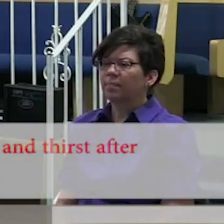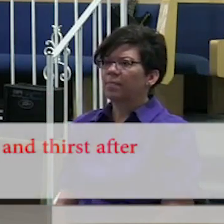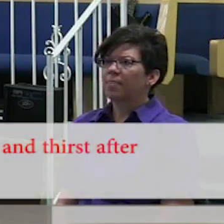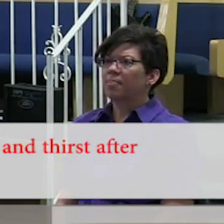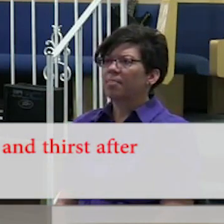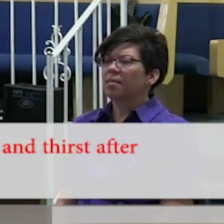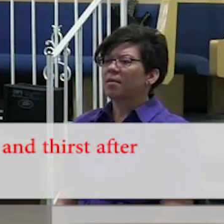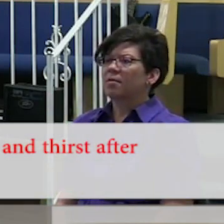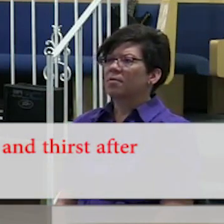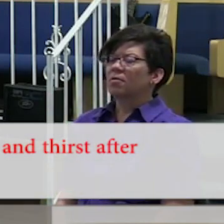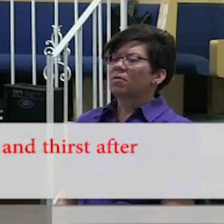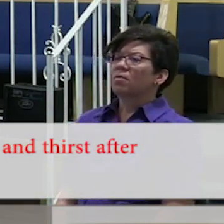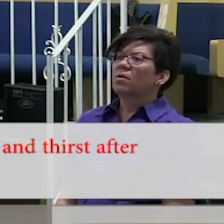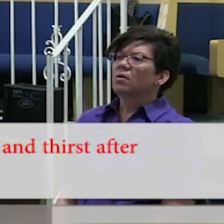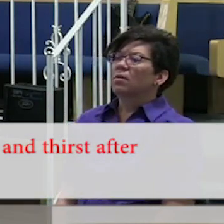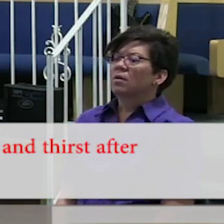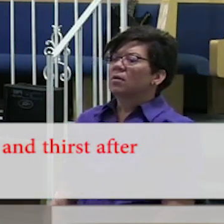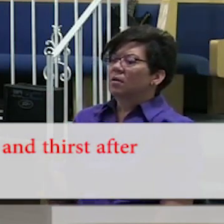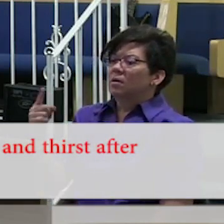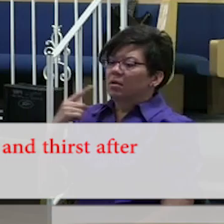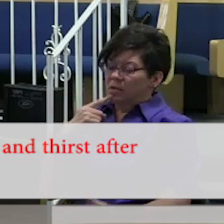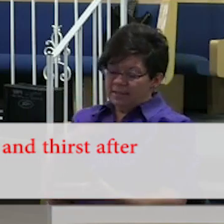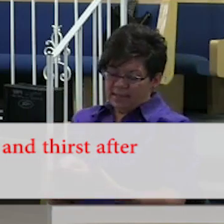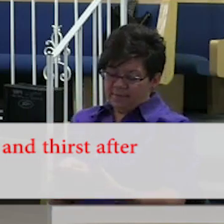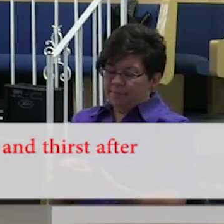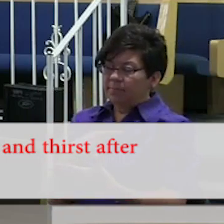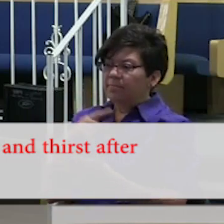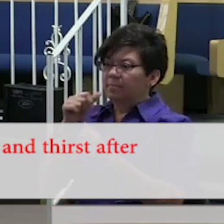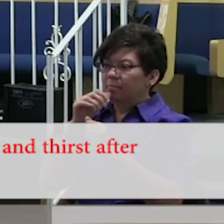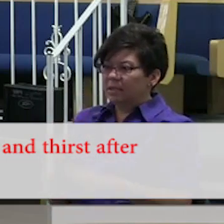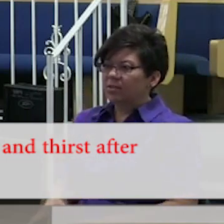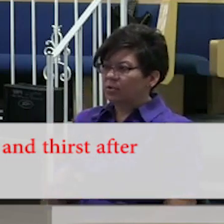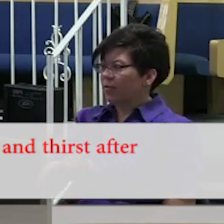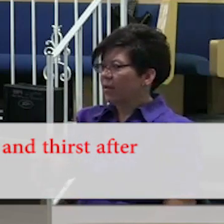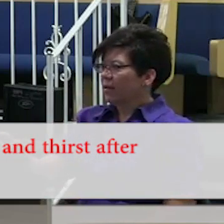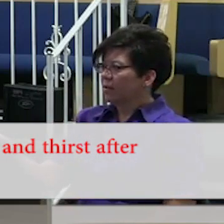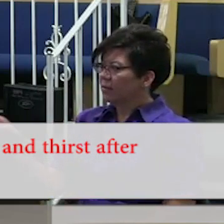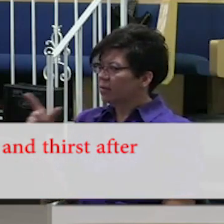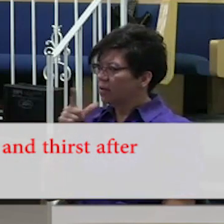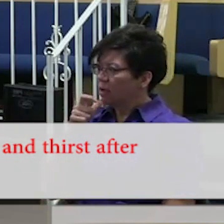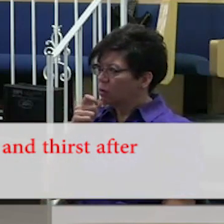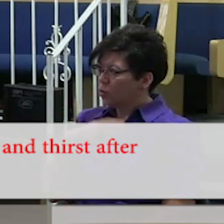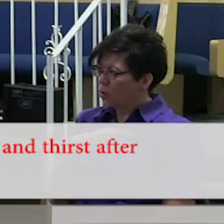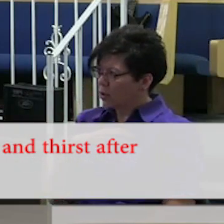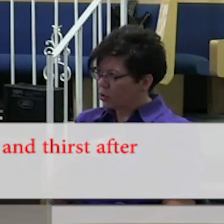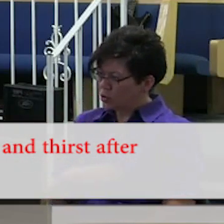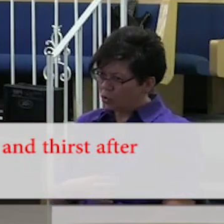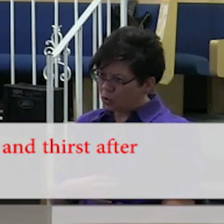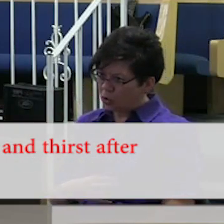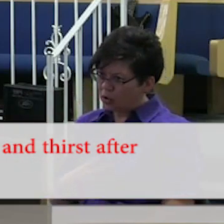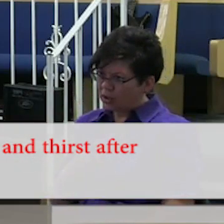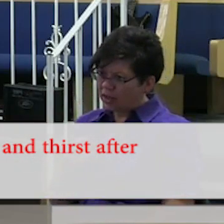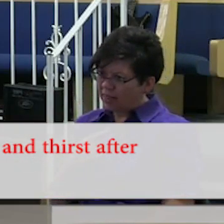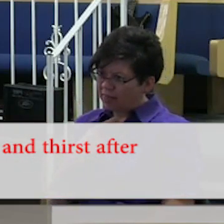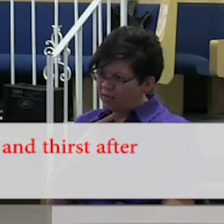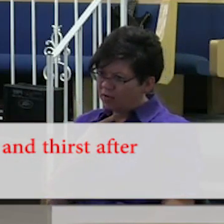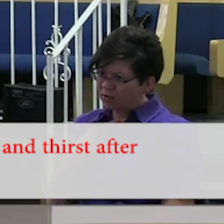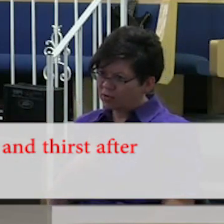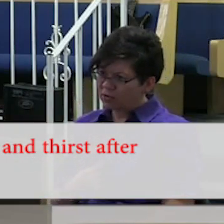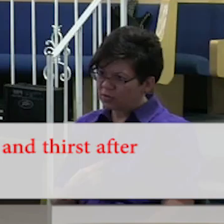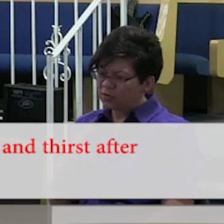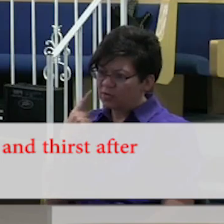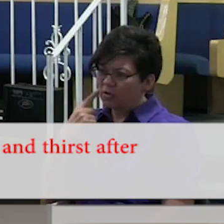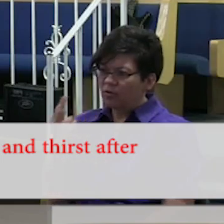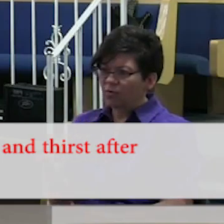He said, "Blessed are they which do hunger and thirst after